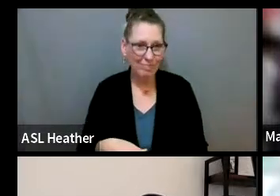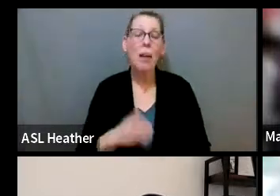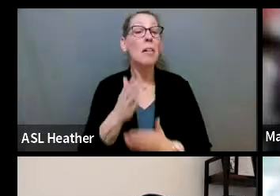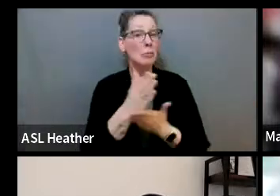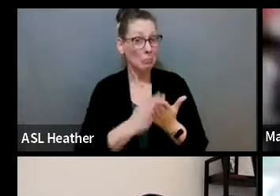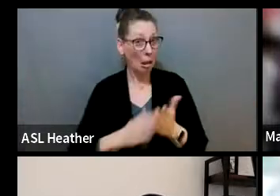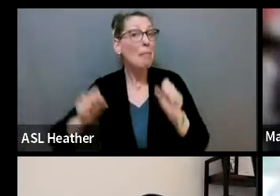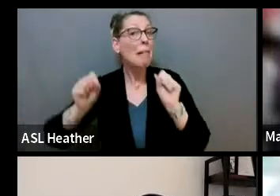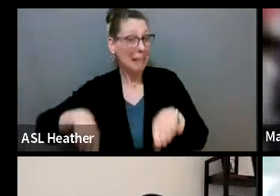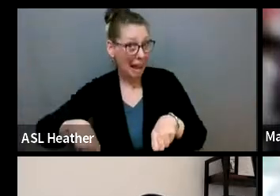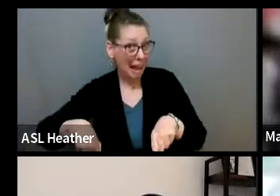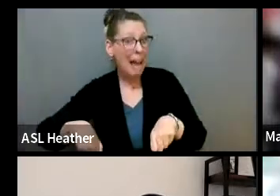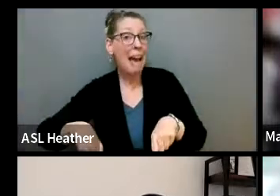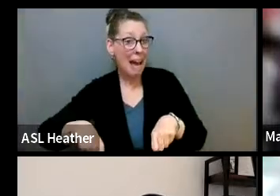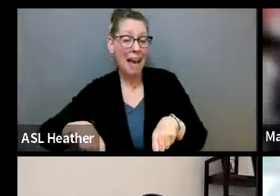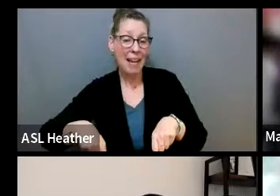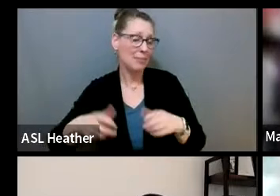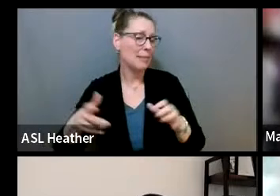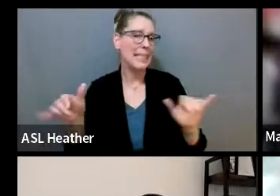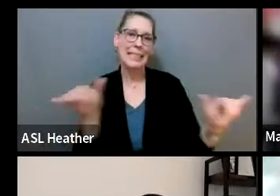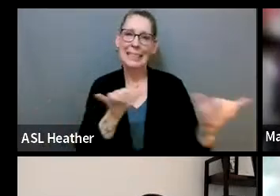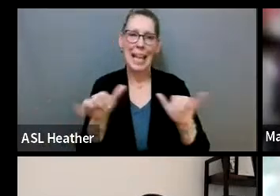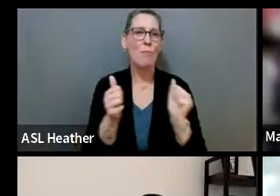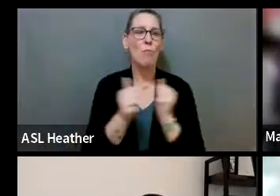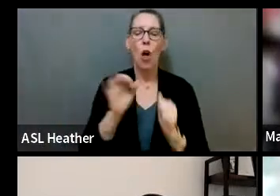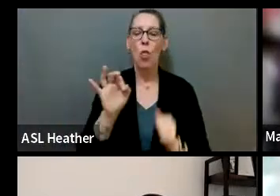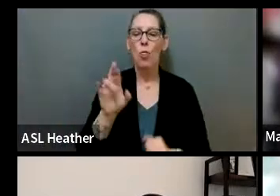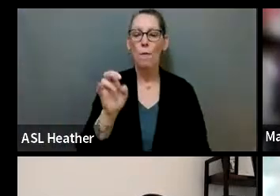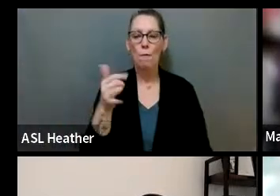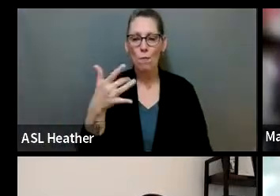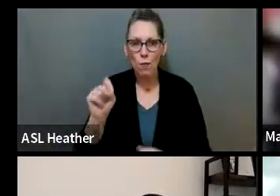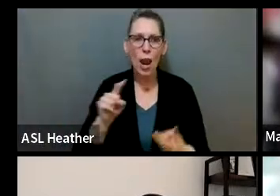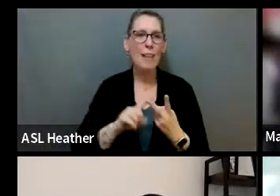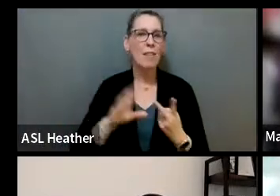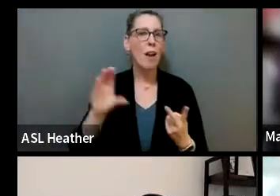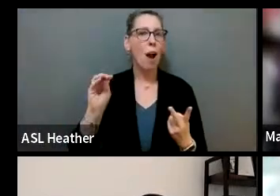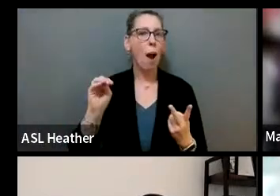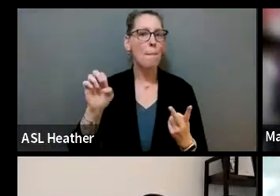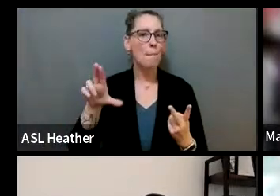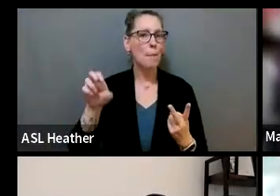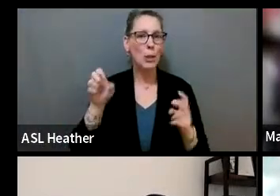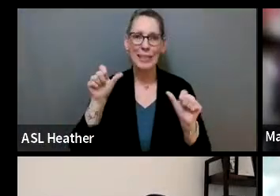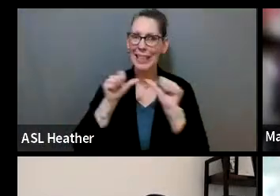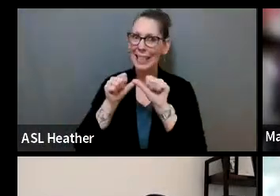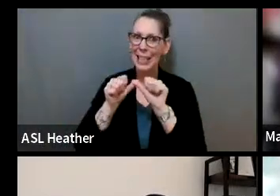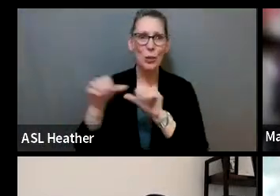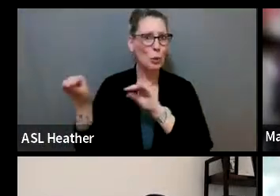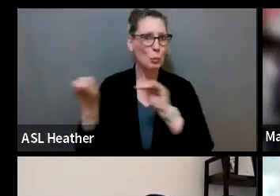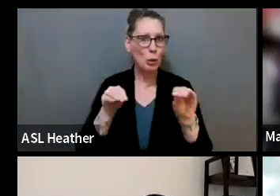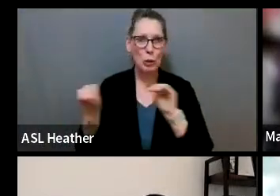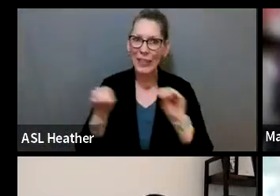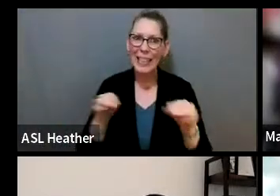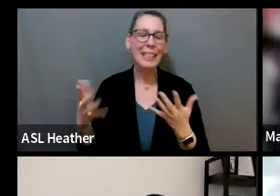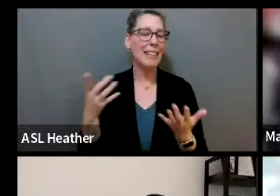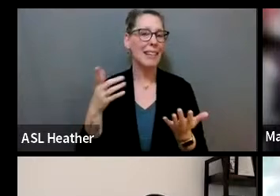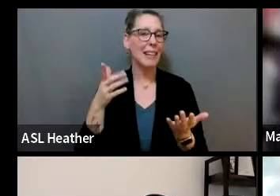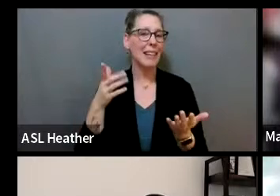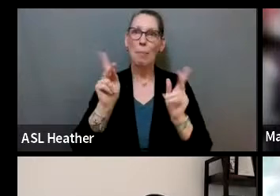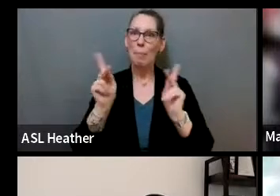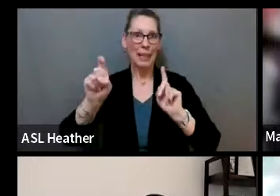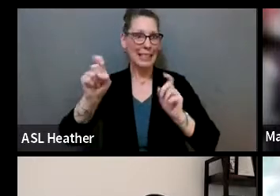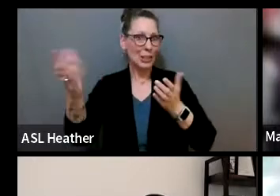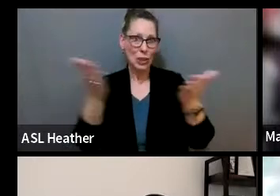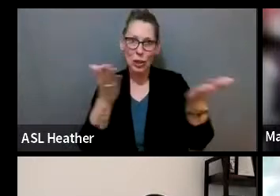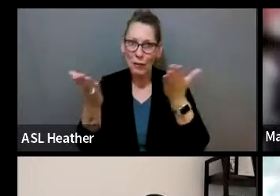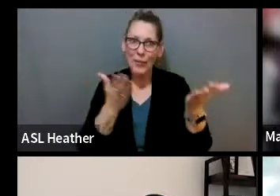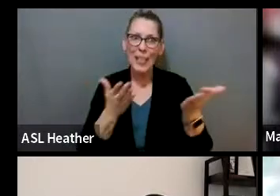option. And same thing, freight and commerce needs to continue moving. People need services, they need goods, and trucks need to continue